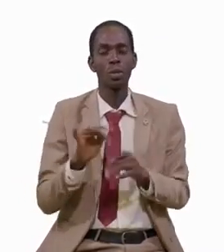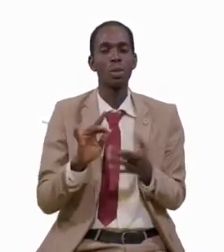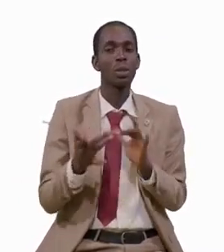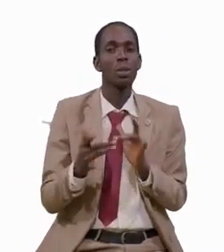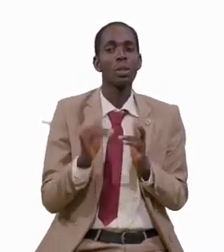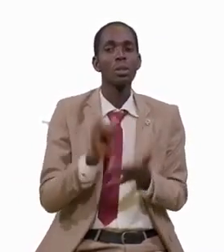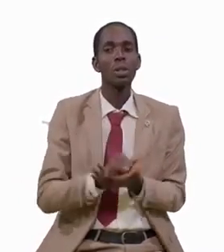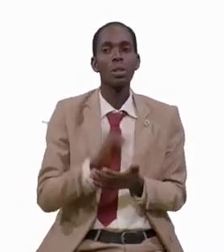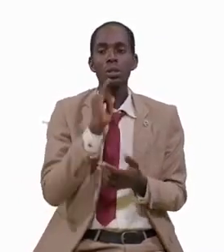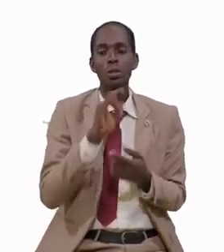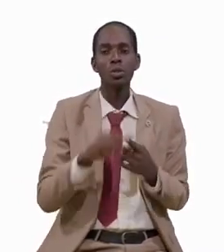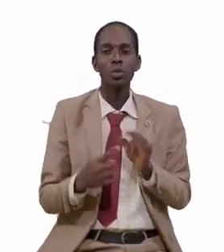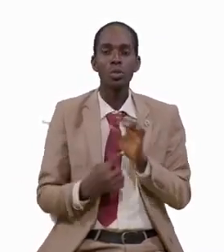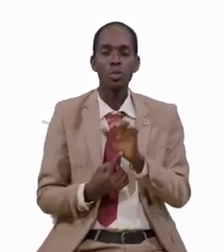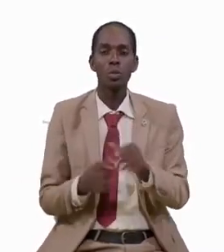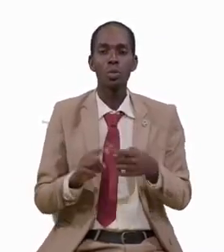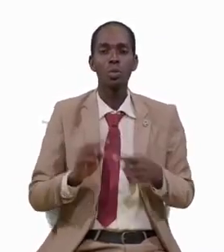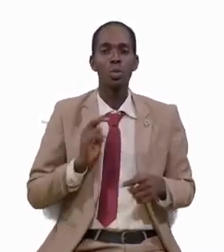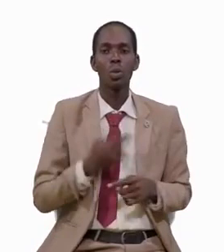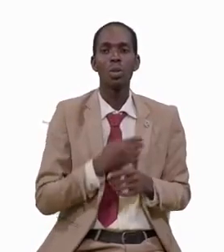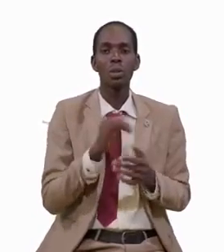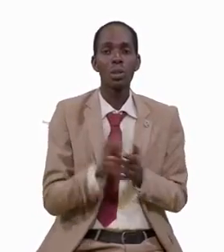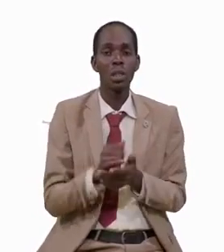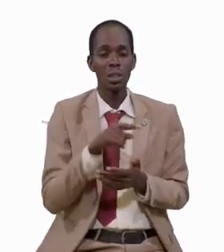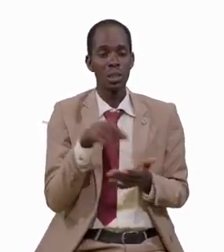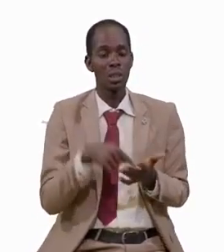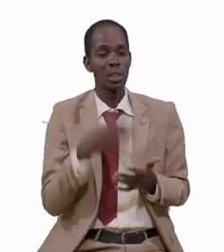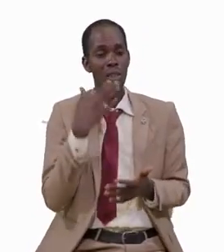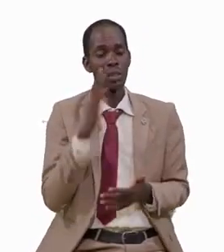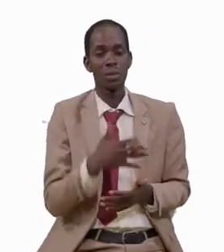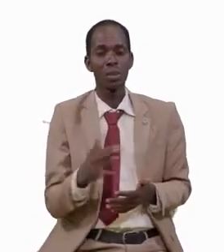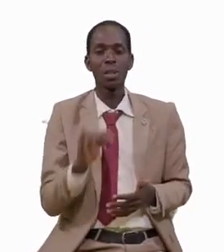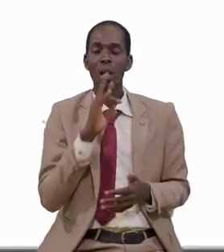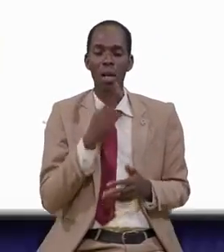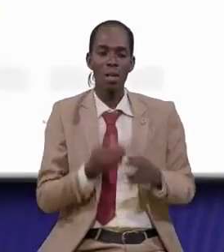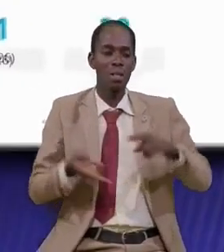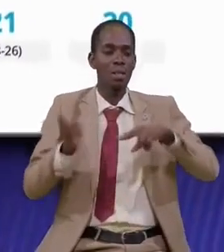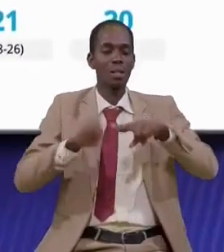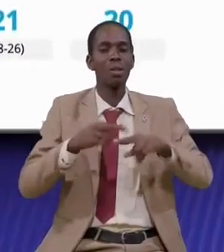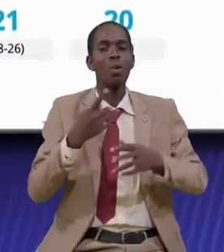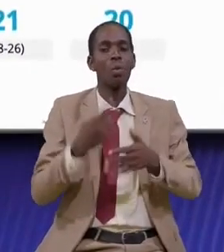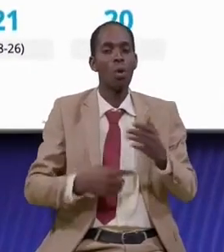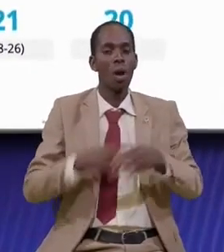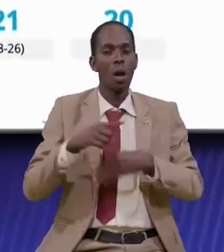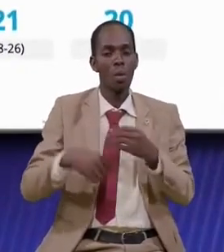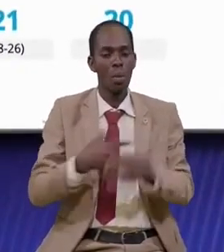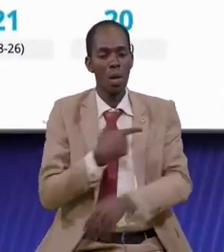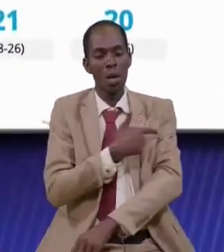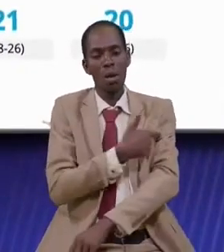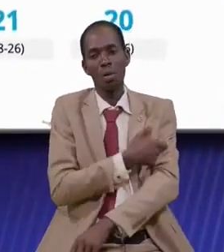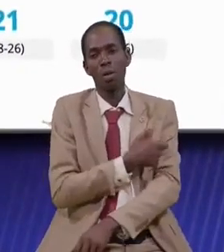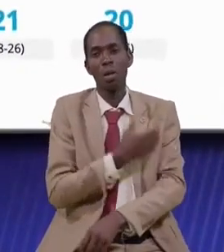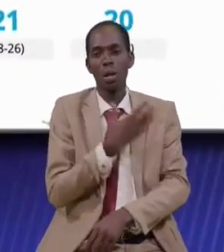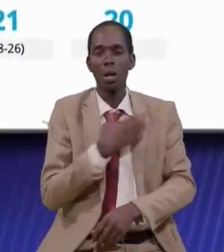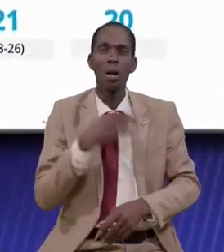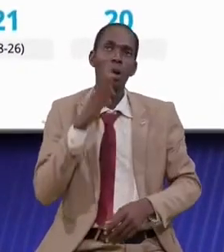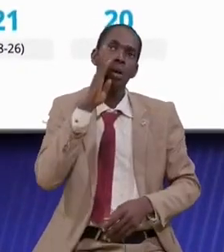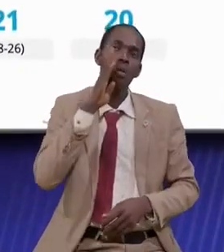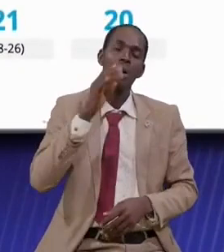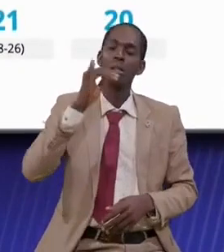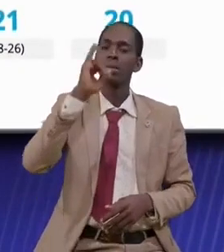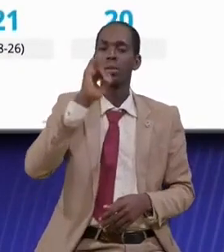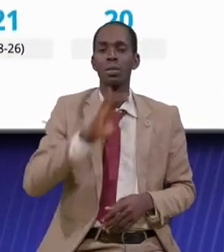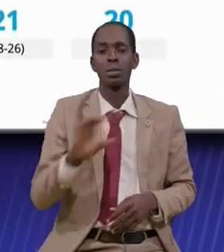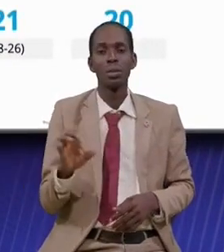the vices are increasing. What do we say about drugs and alcohol? What do we say about